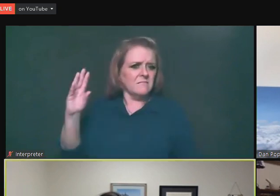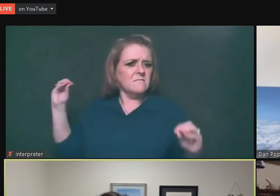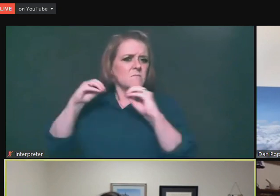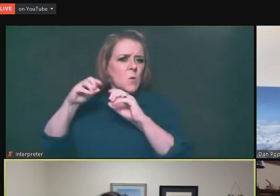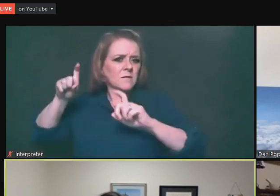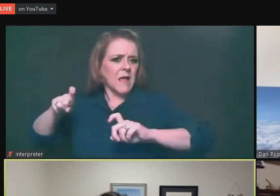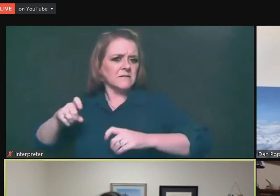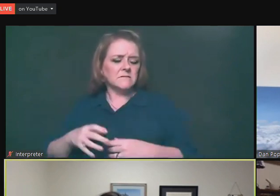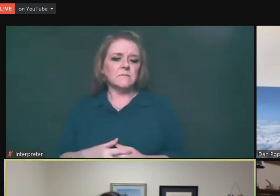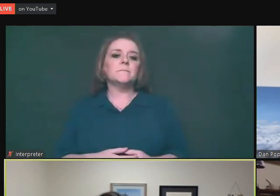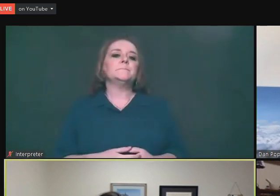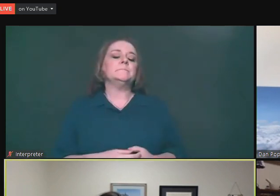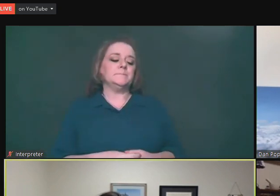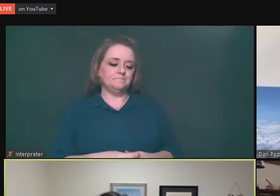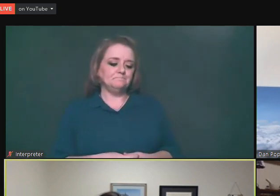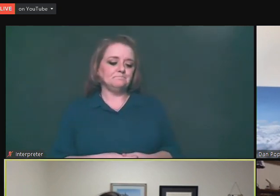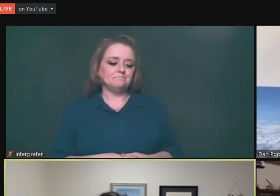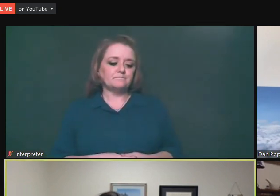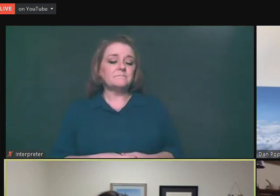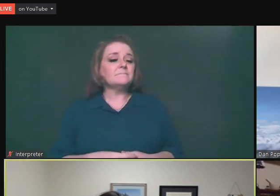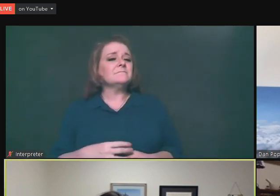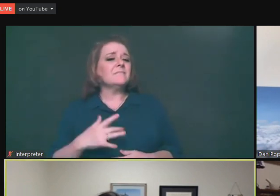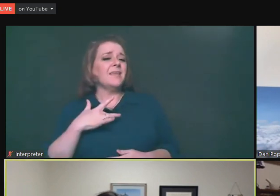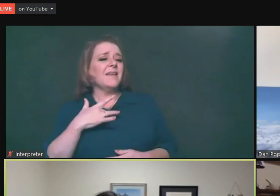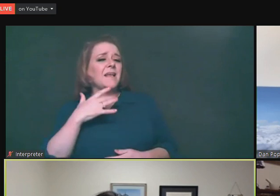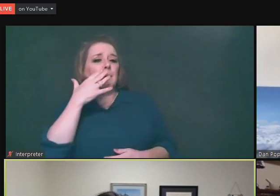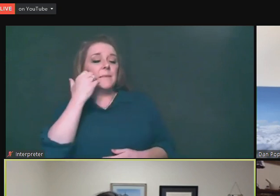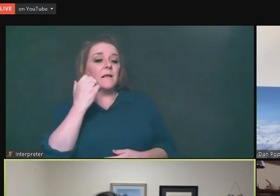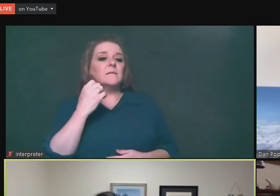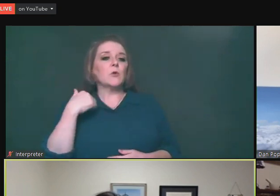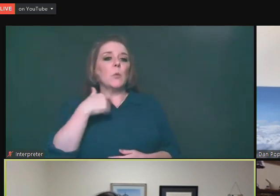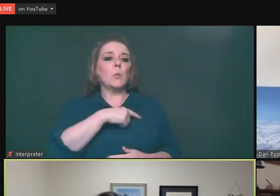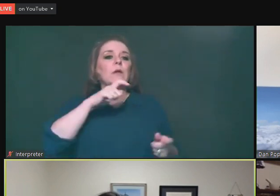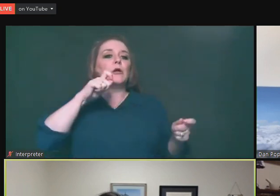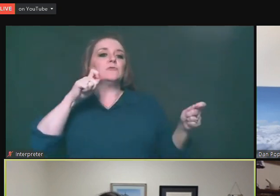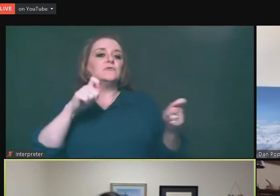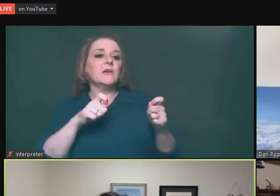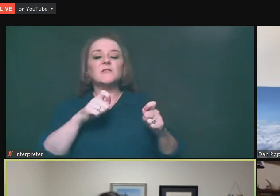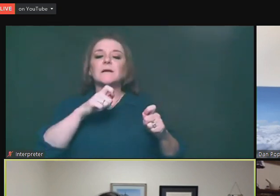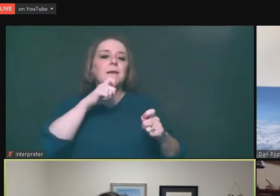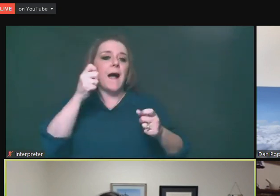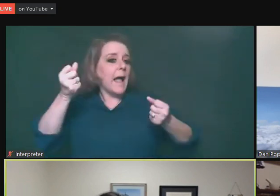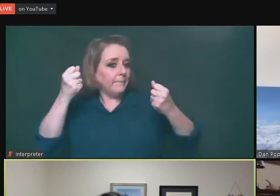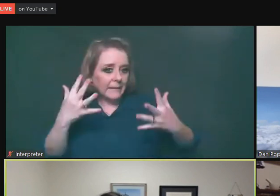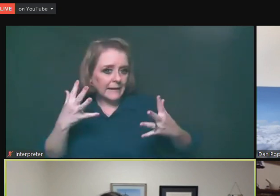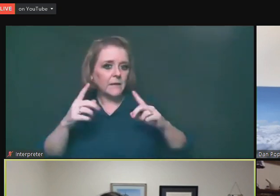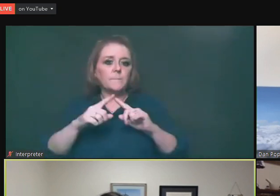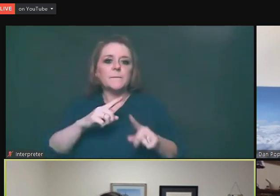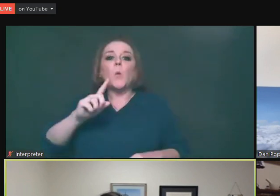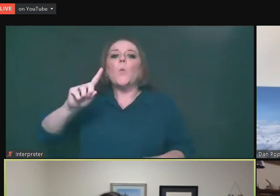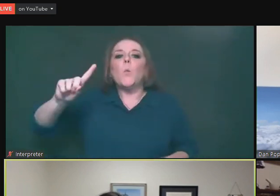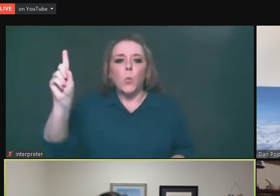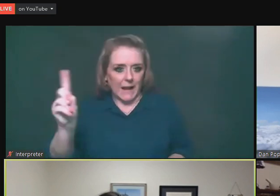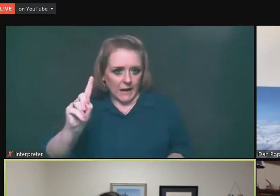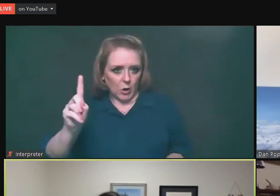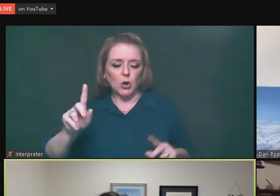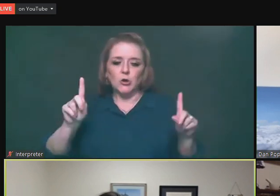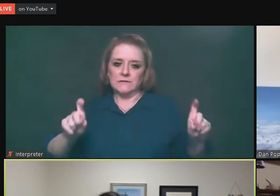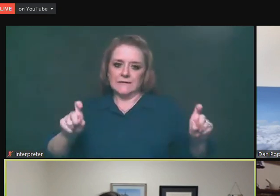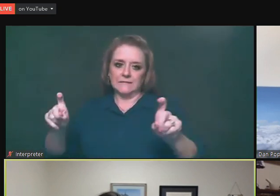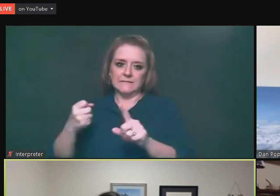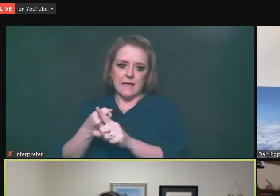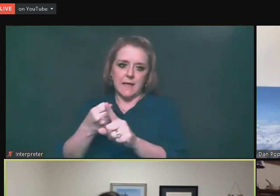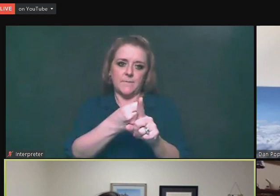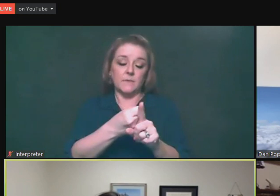Well, I think we're changing where people are getting tested. So with, we're seeing more and